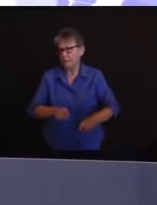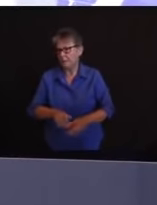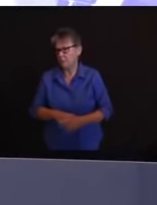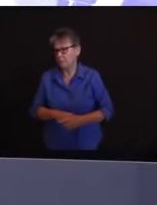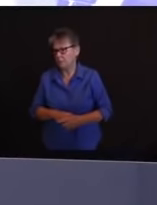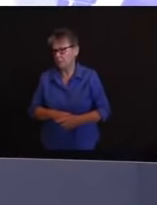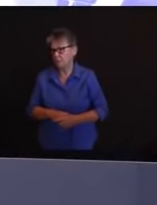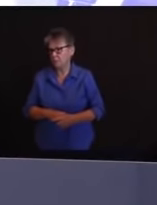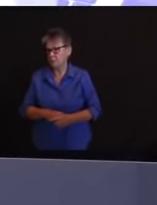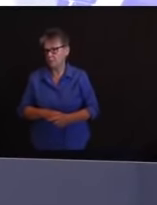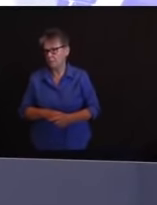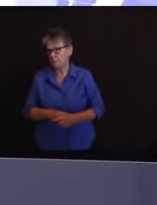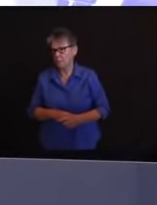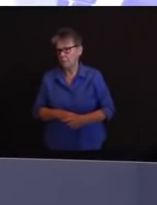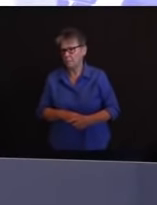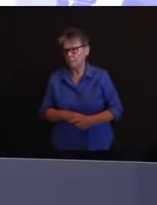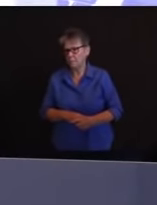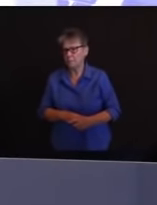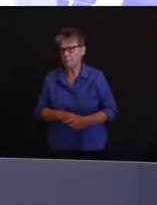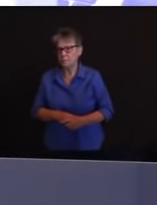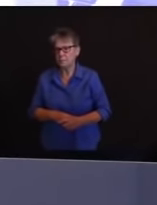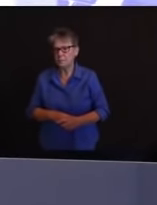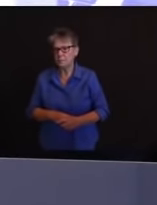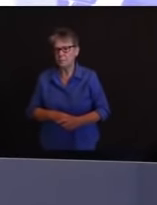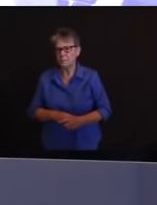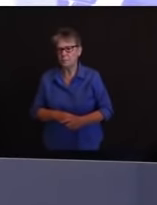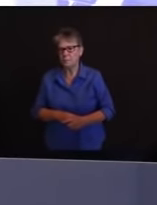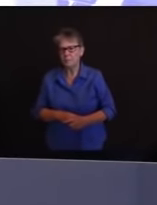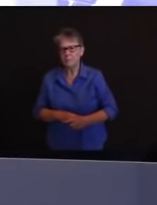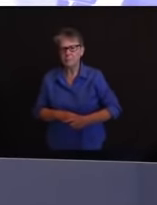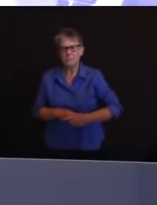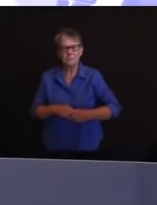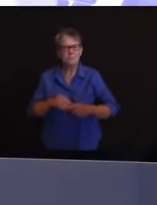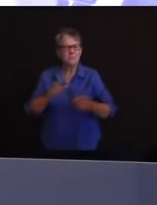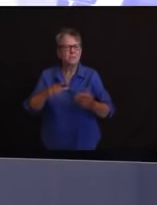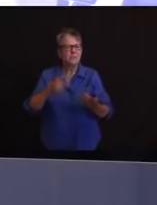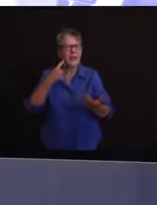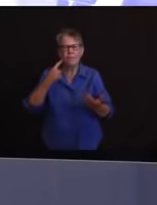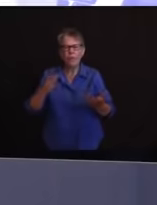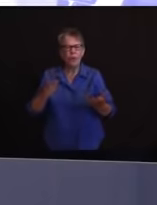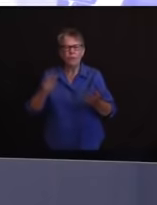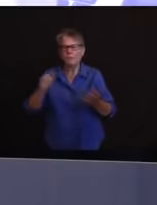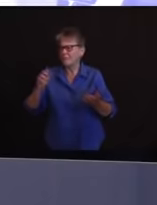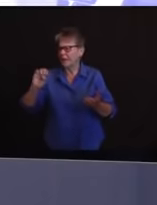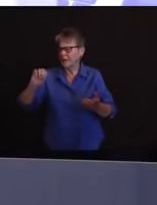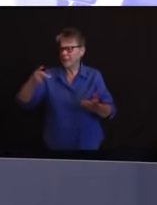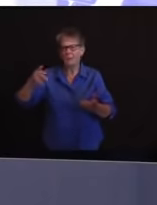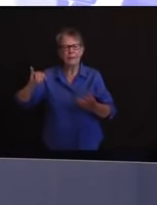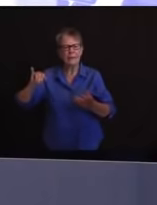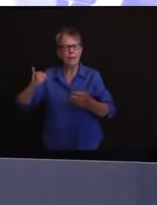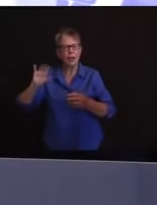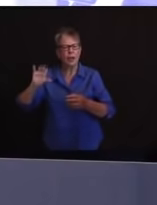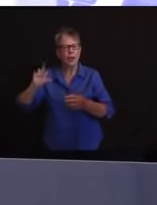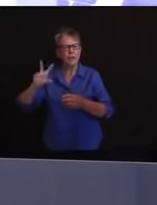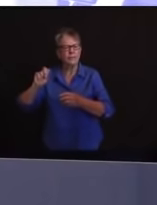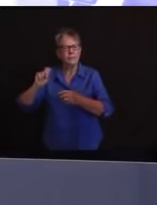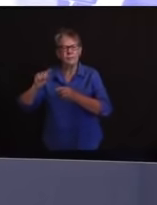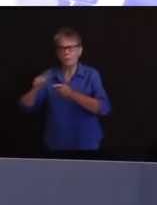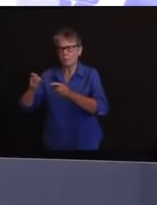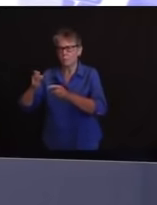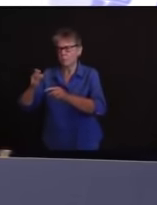emergency rooms. They're monitoring every day influenza-like illness, COVID-like illness. So maybe you could speak to